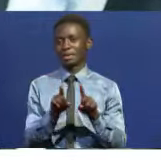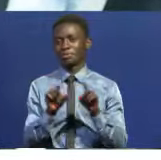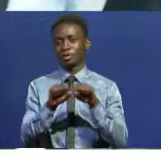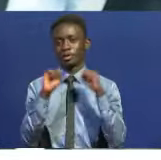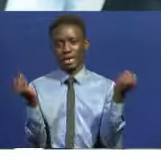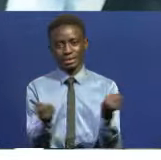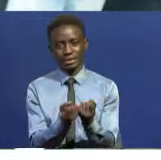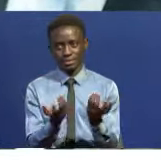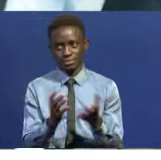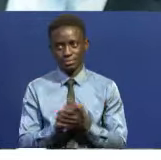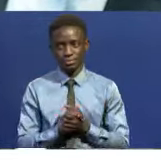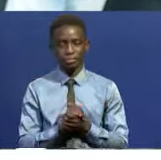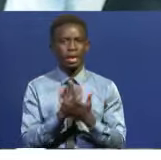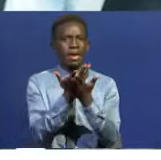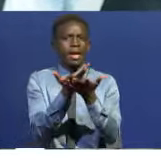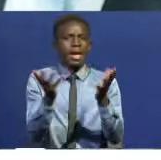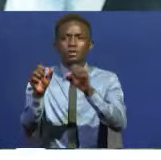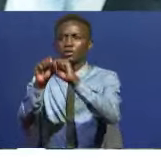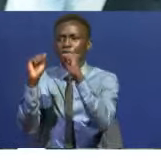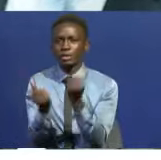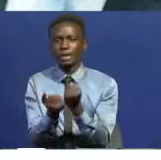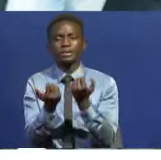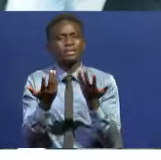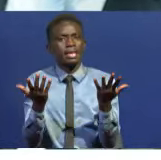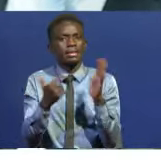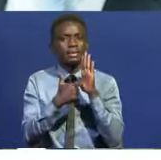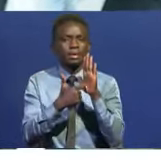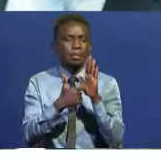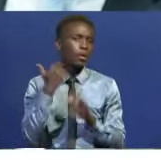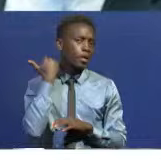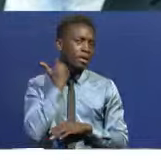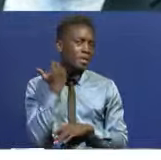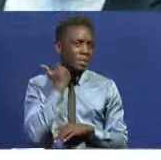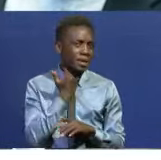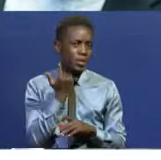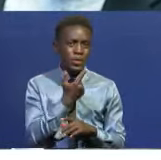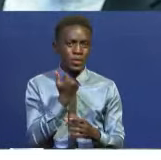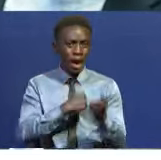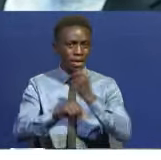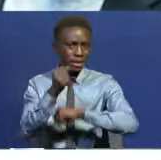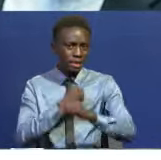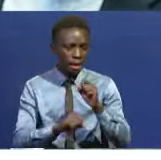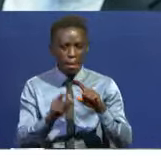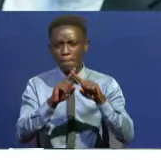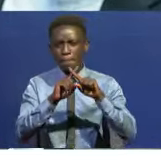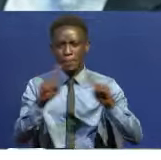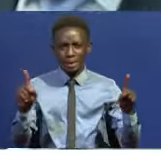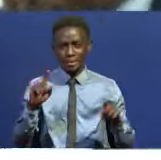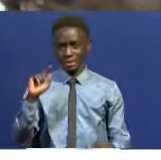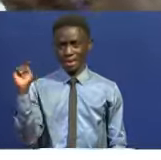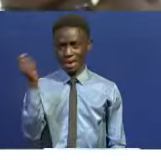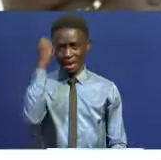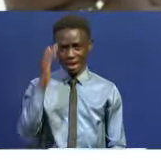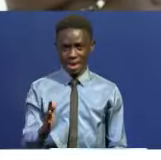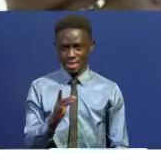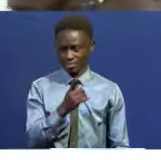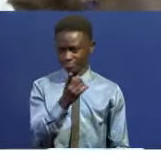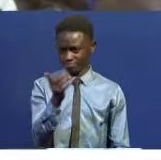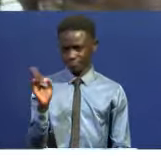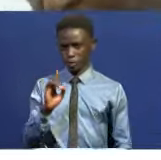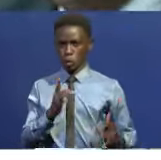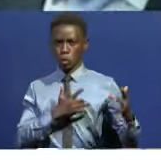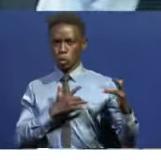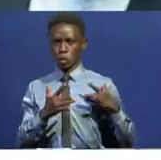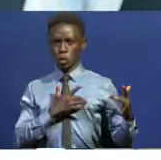are going to carry out those activities. But I think the concern of Kenyans and even